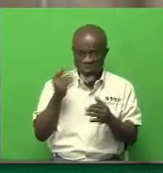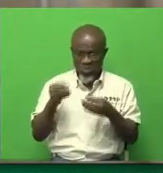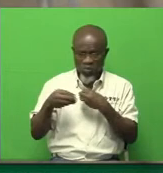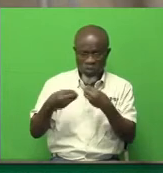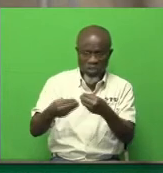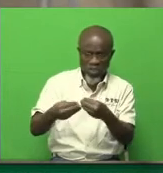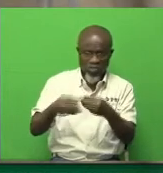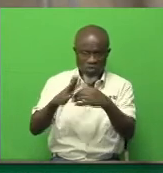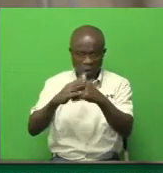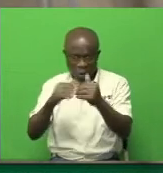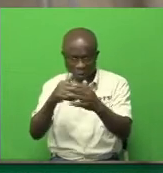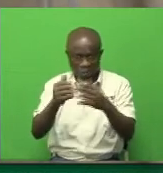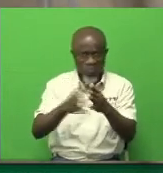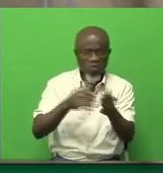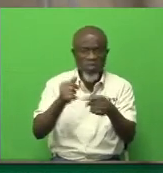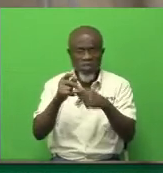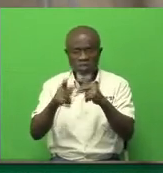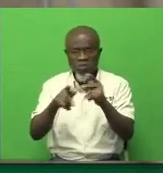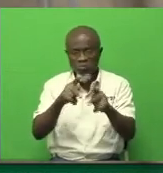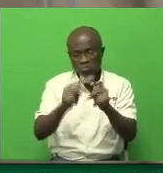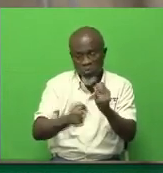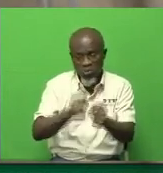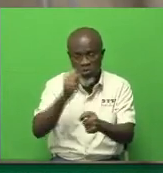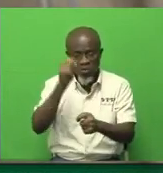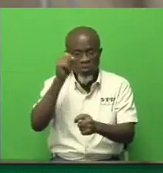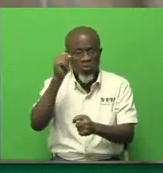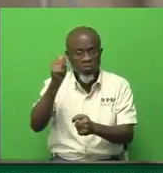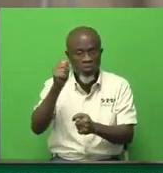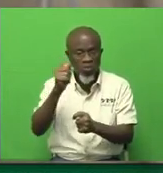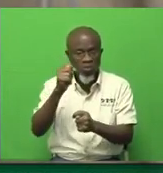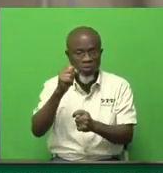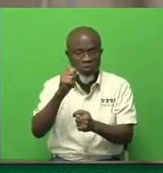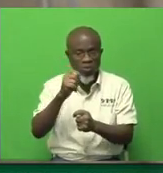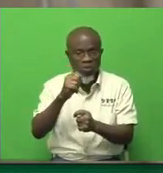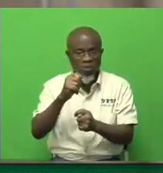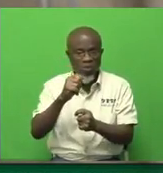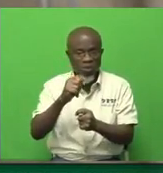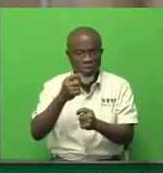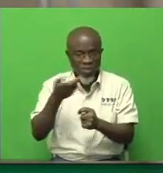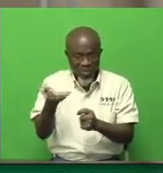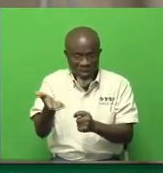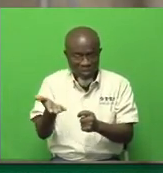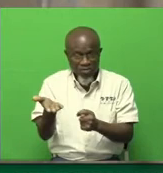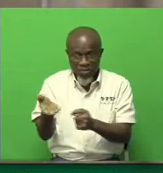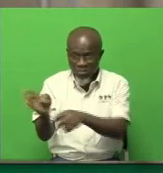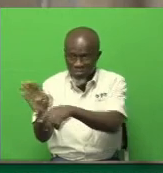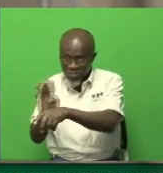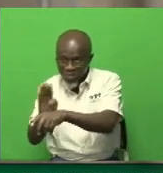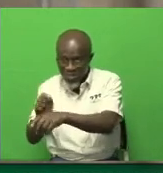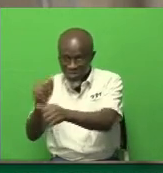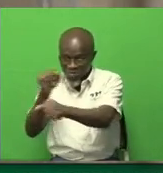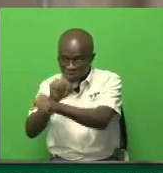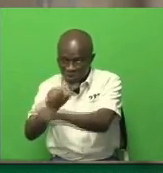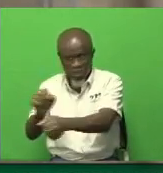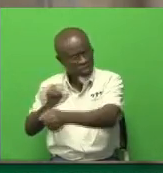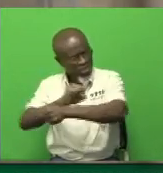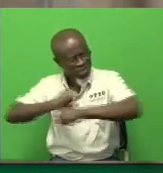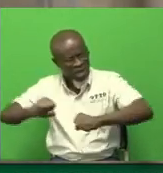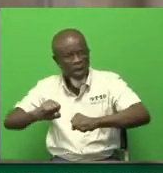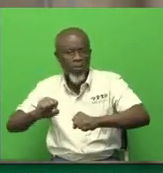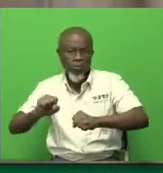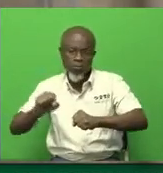these things were happening with respect to Vasa and productivity the minister introduced